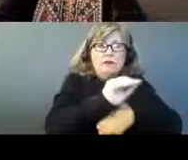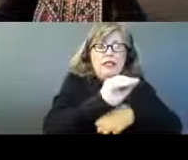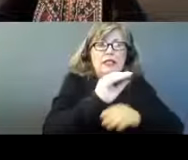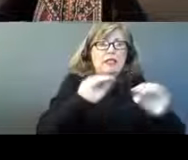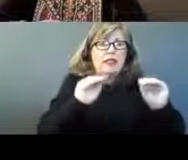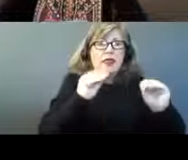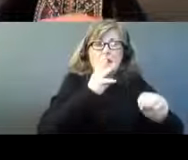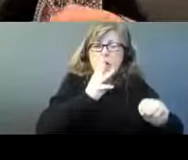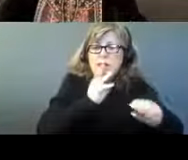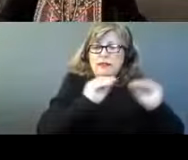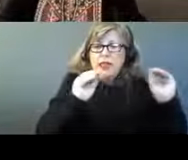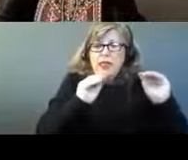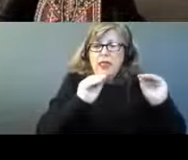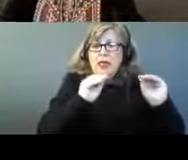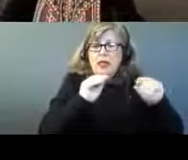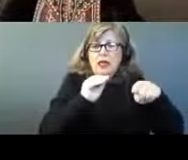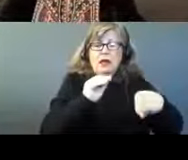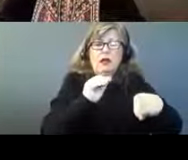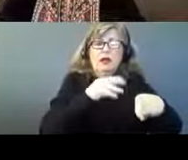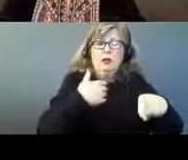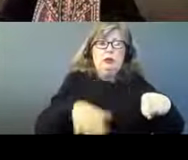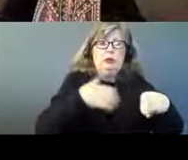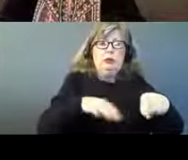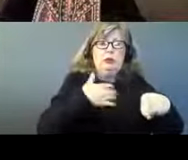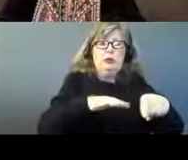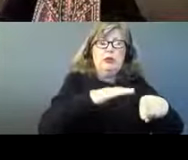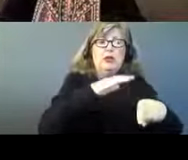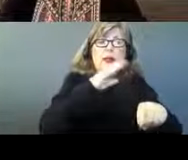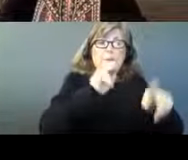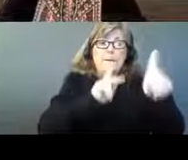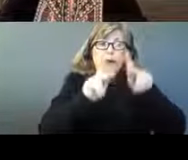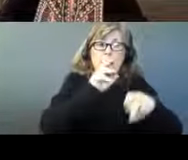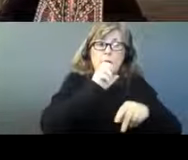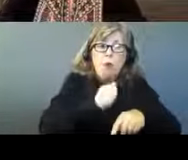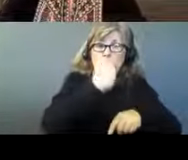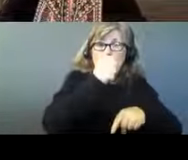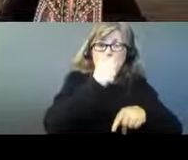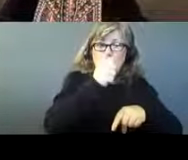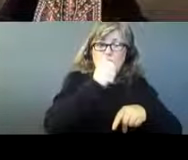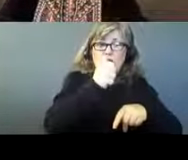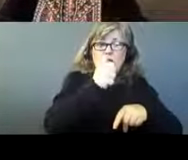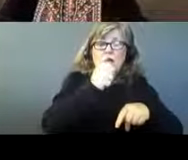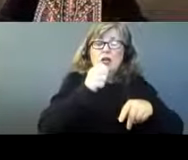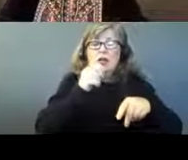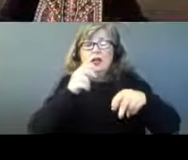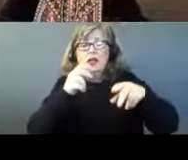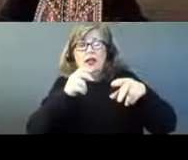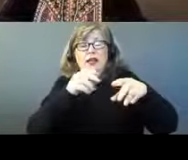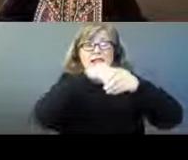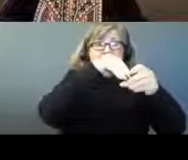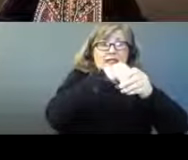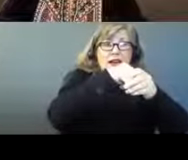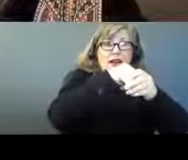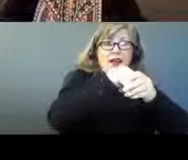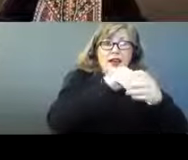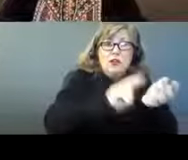cities, or the images of family members of older persons outside care facilities, hoping to catch a glimpse of